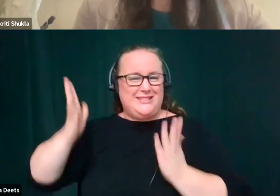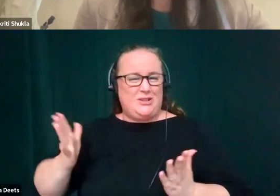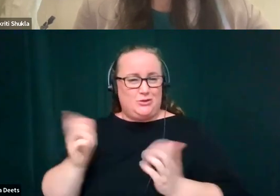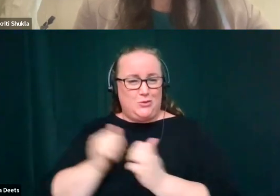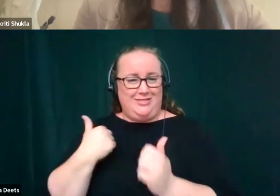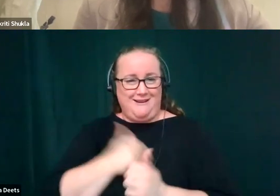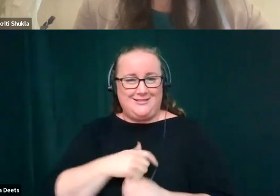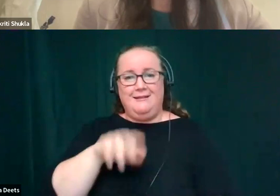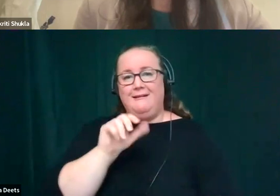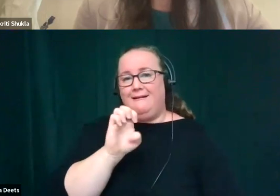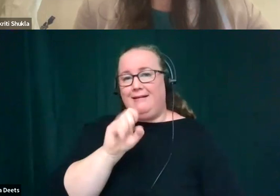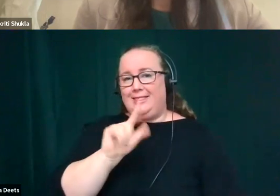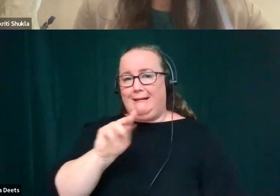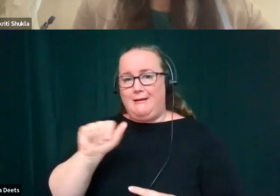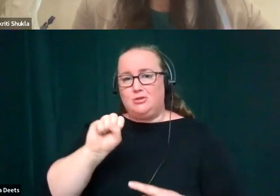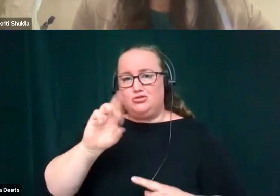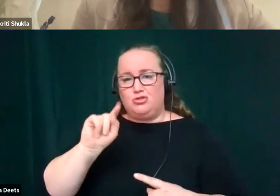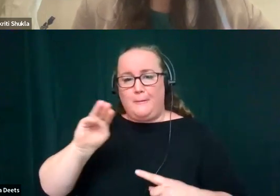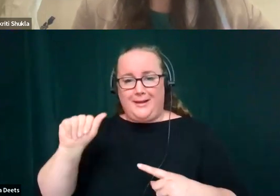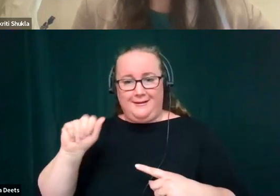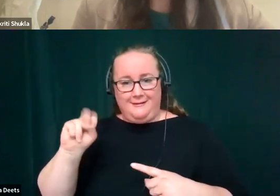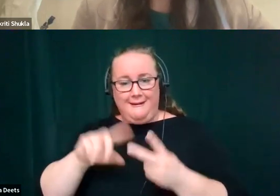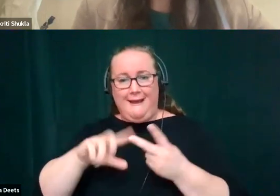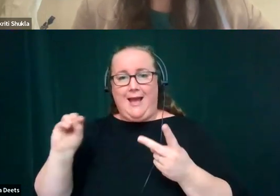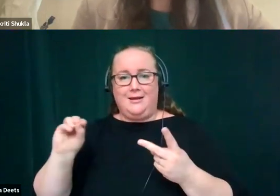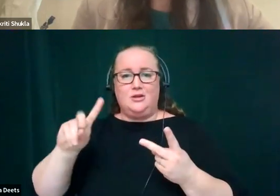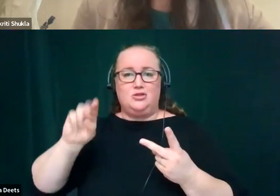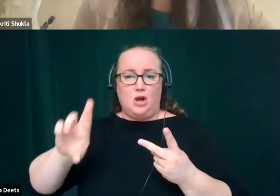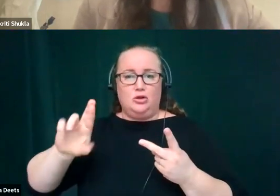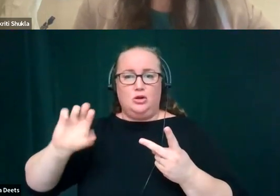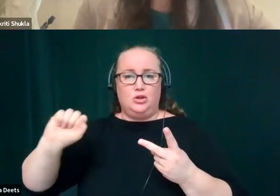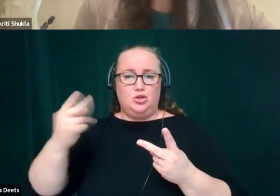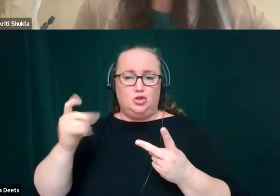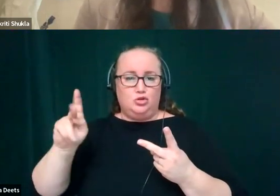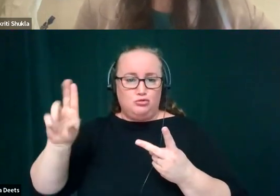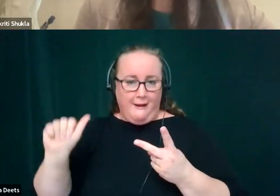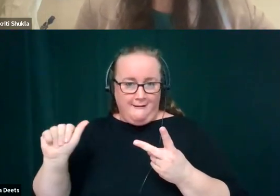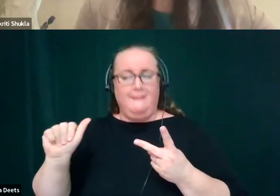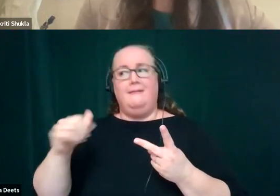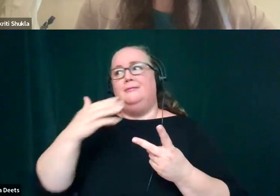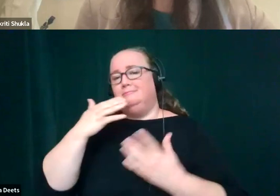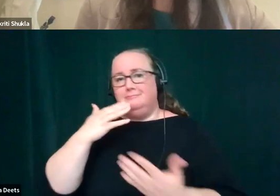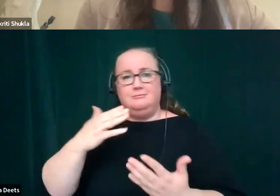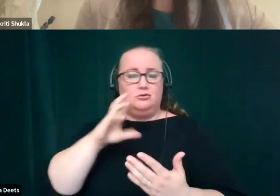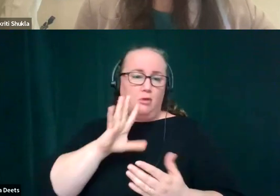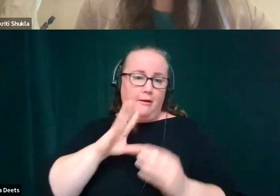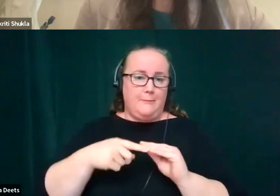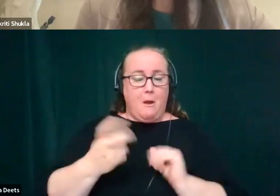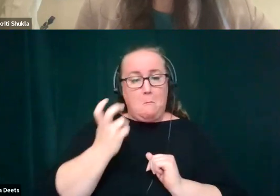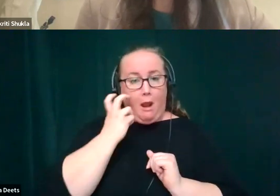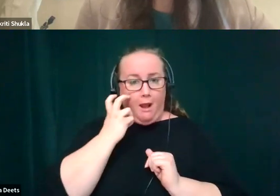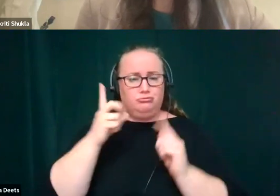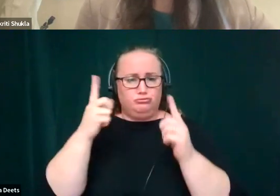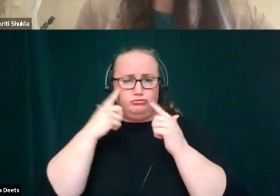Elena Sturman and Dr. Shukla, with us today to be speaking about all things regarding glaucoma in the blind and low vision